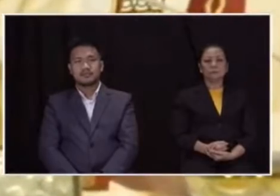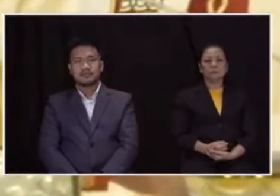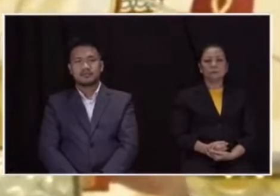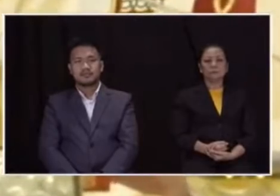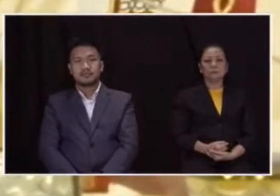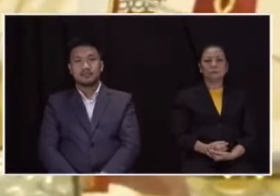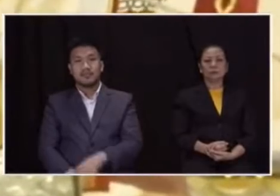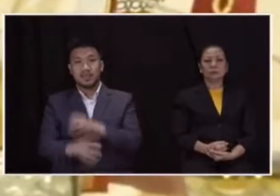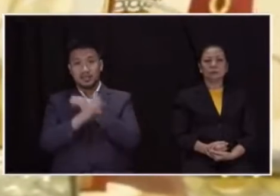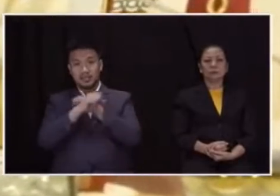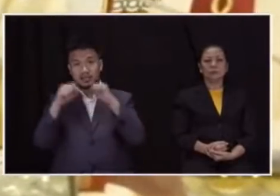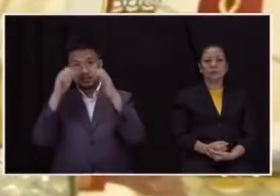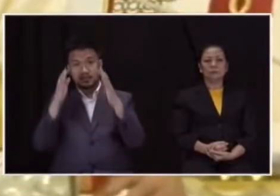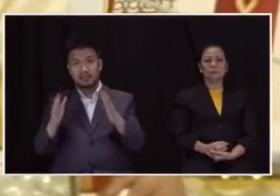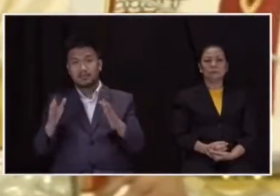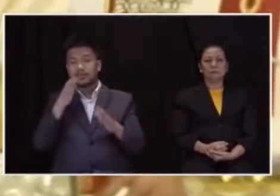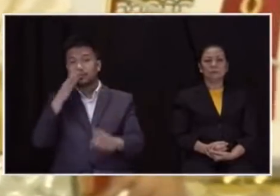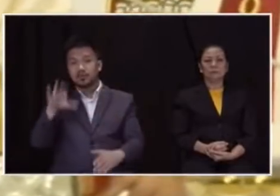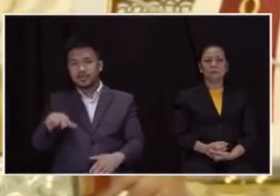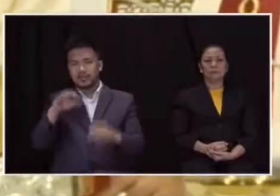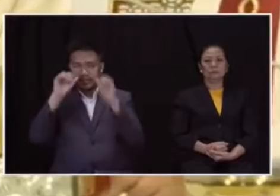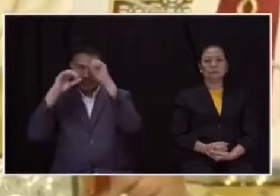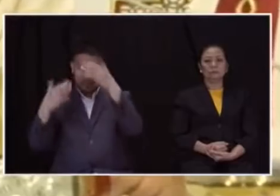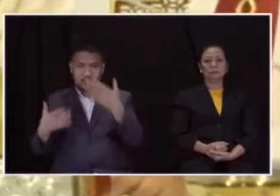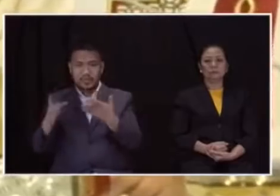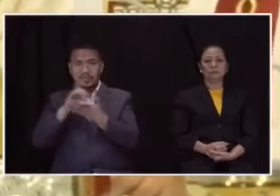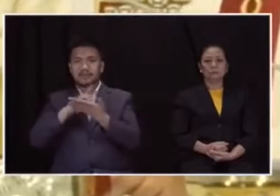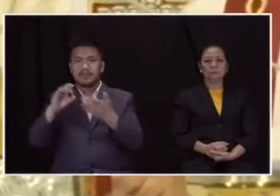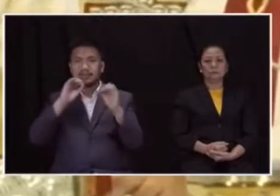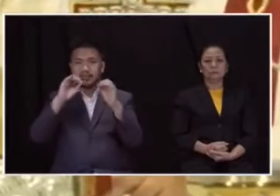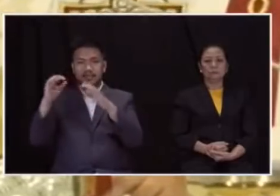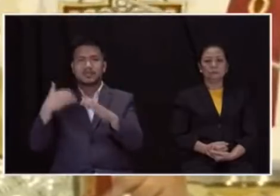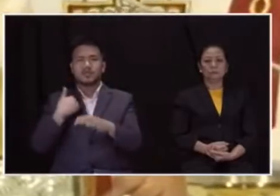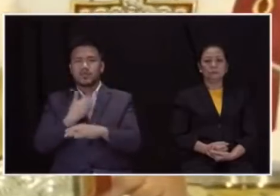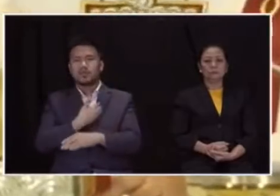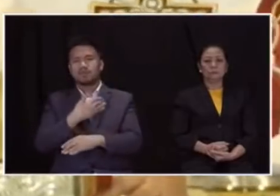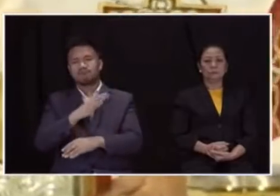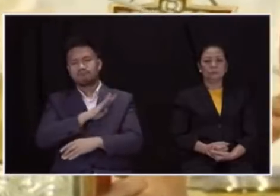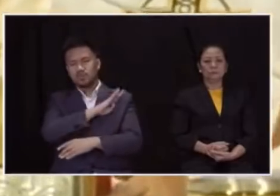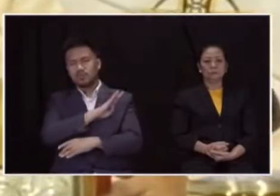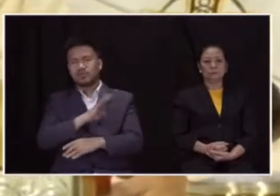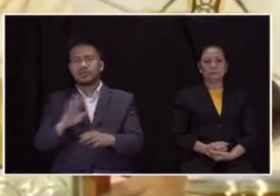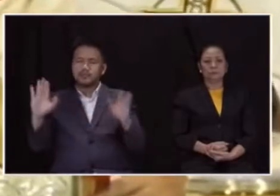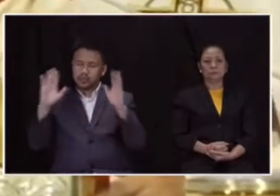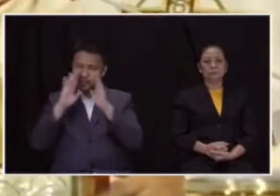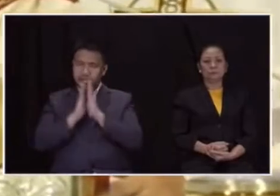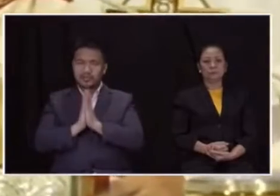At the Savior's command and formed by divine teaching, we dare to say,